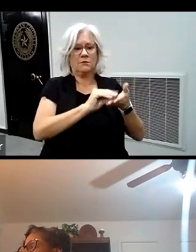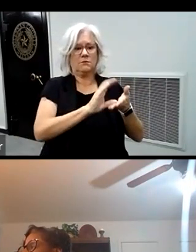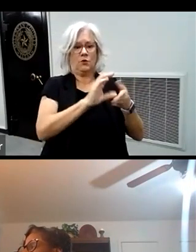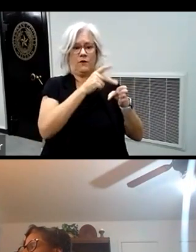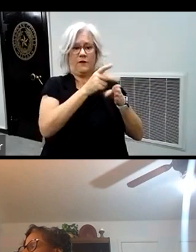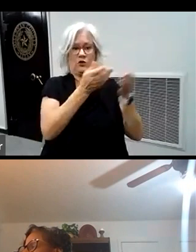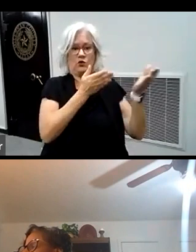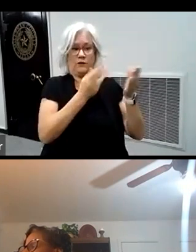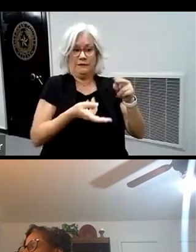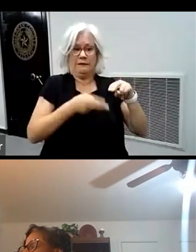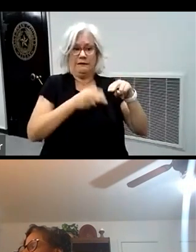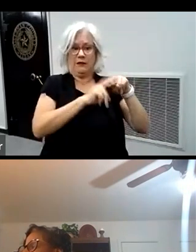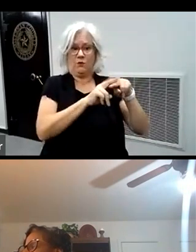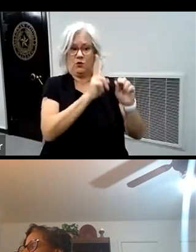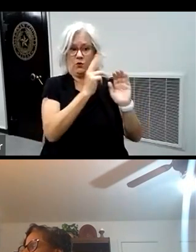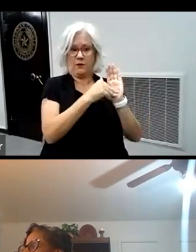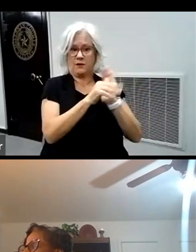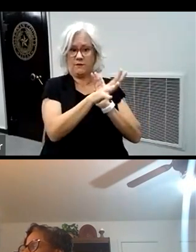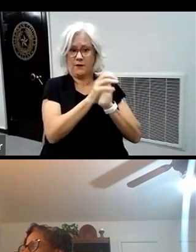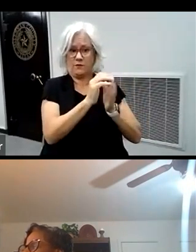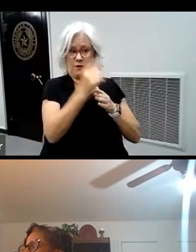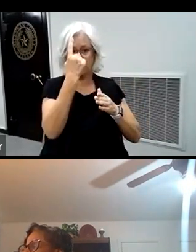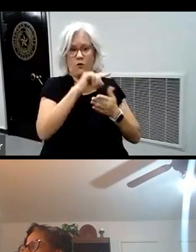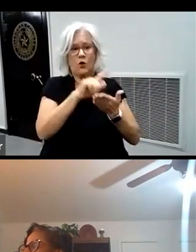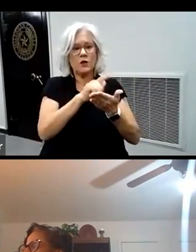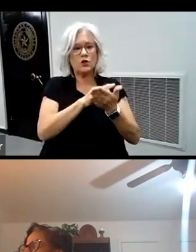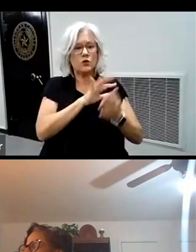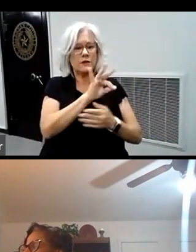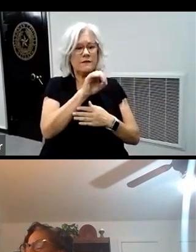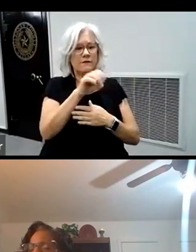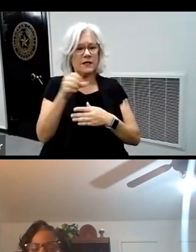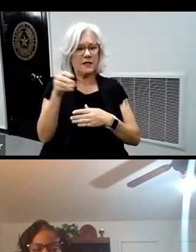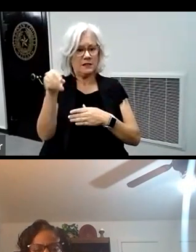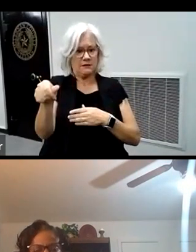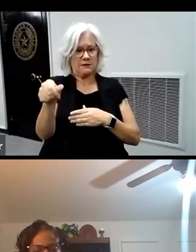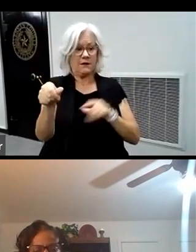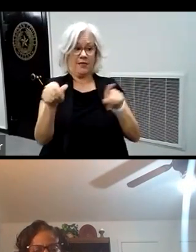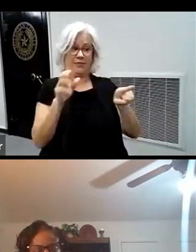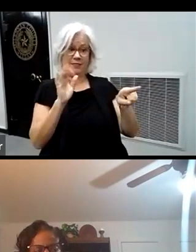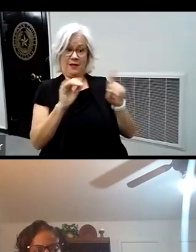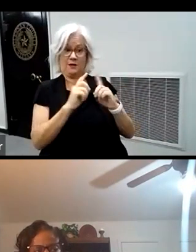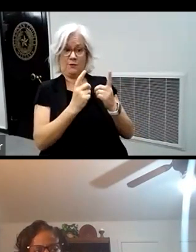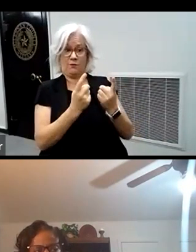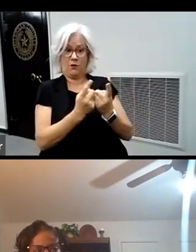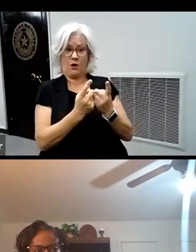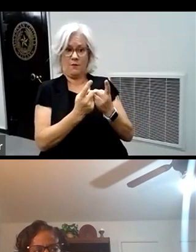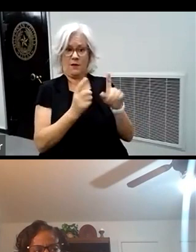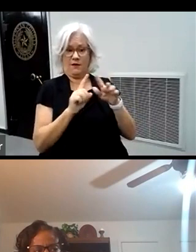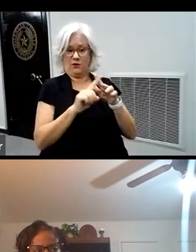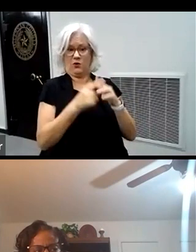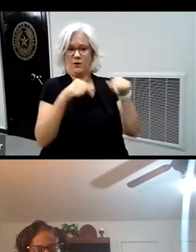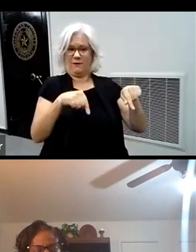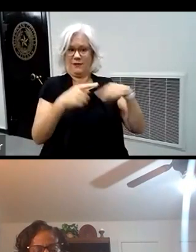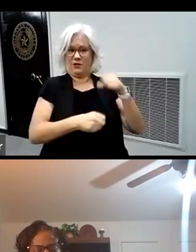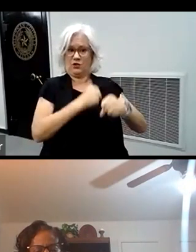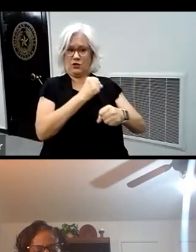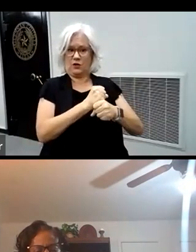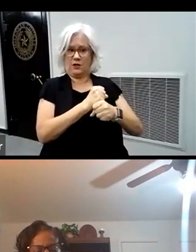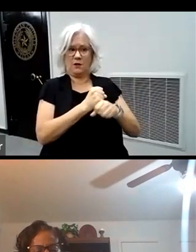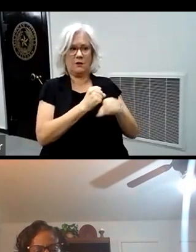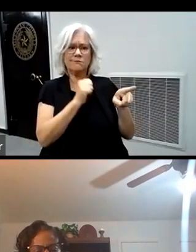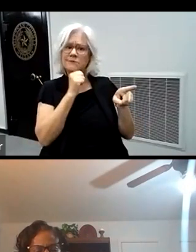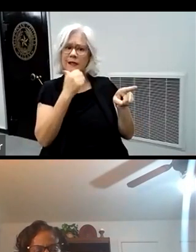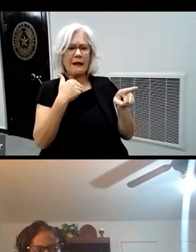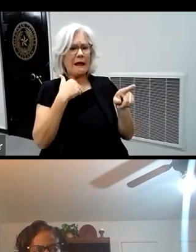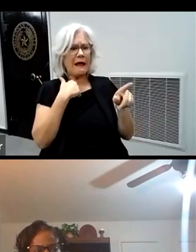by $2,500 for attorney fees. This is a department that at the beginning of this fiscal year, we didn't really have a